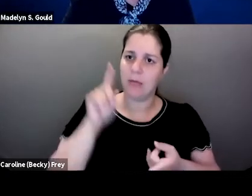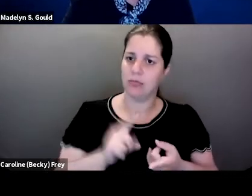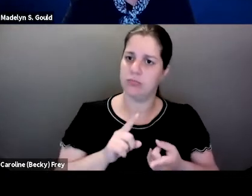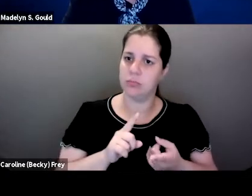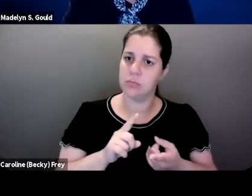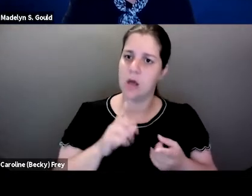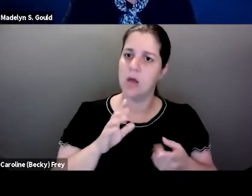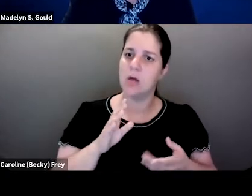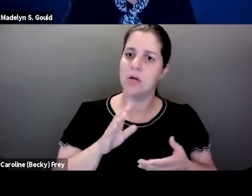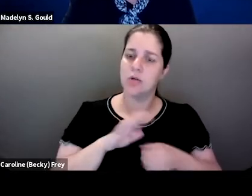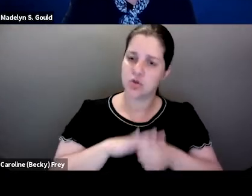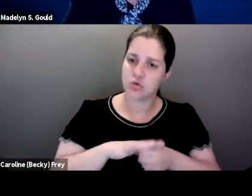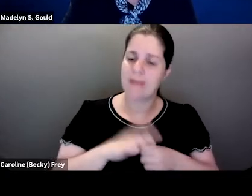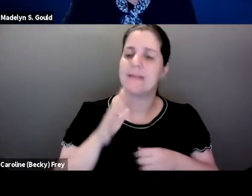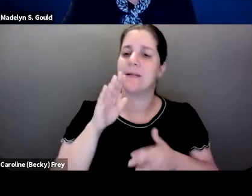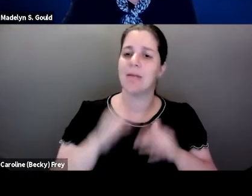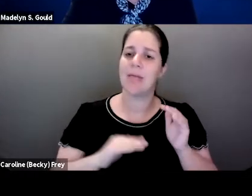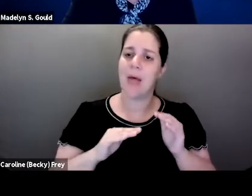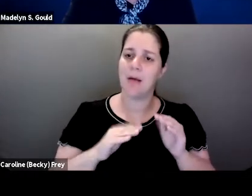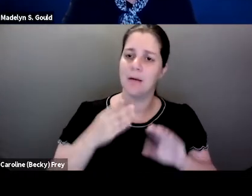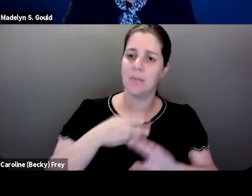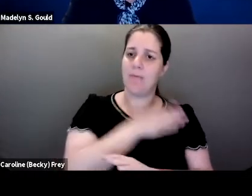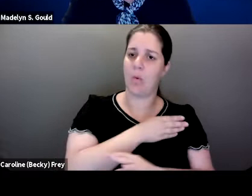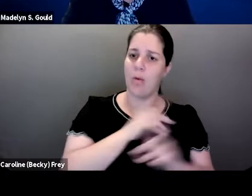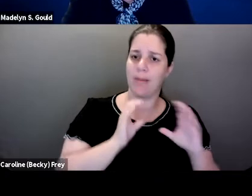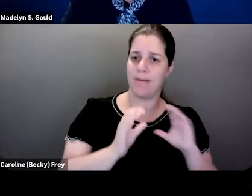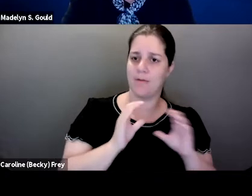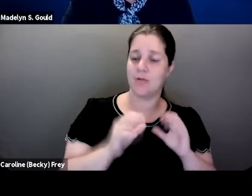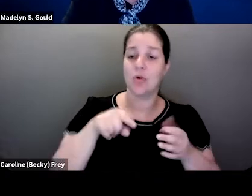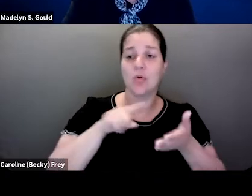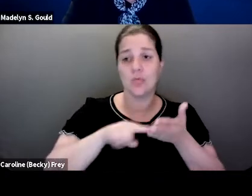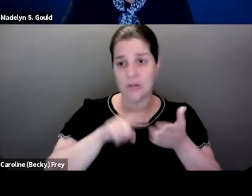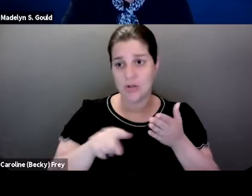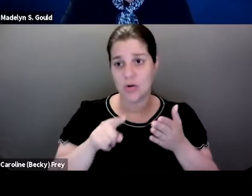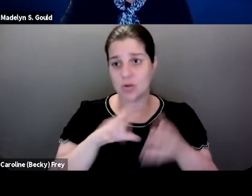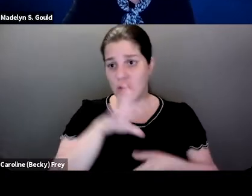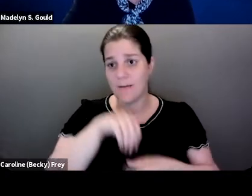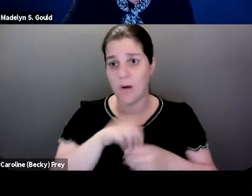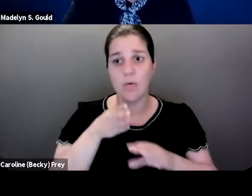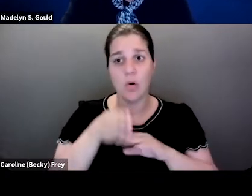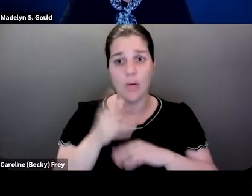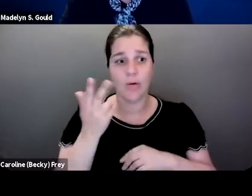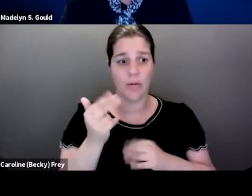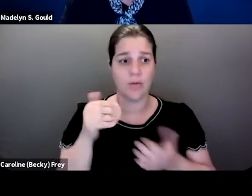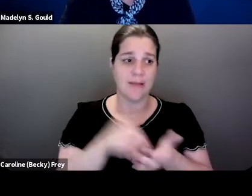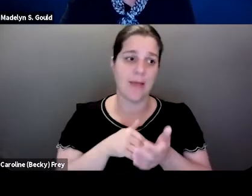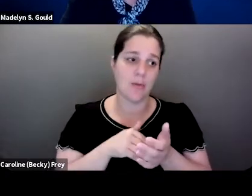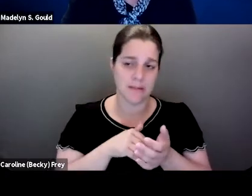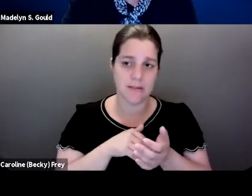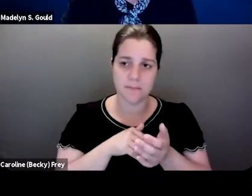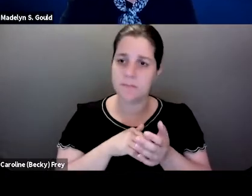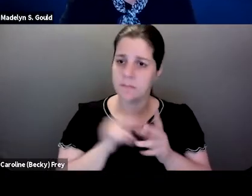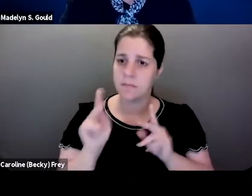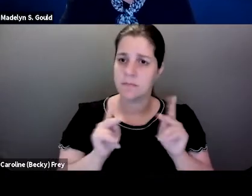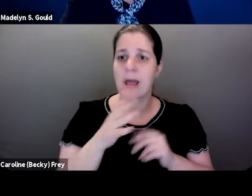the beginning. And this research, involved over 13,000 linked pre and post chat